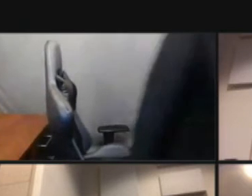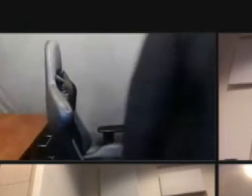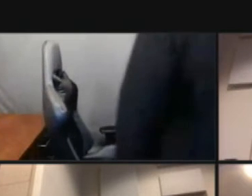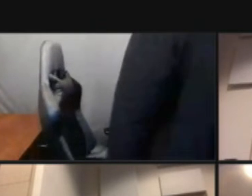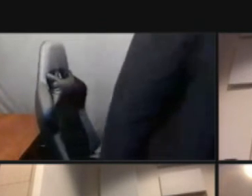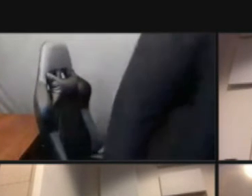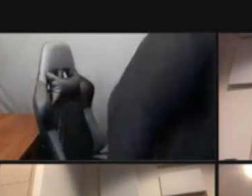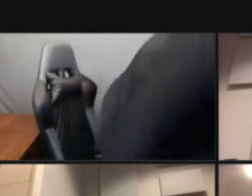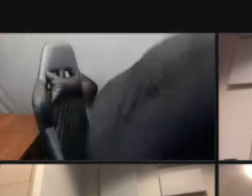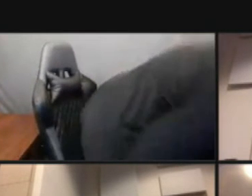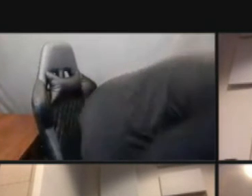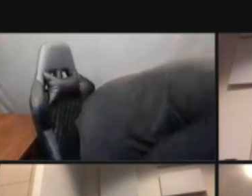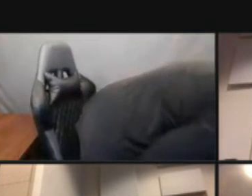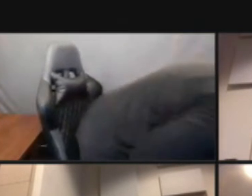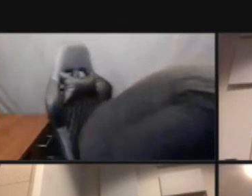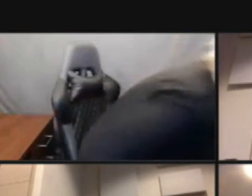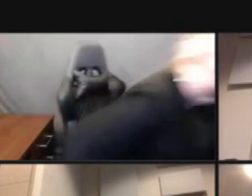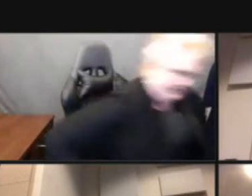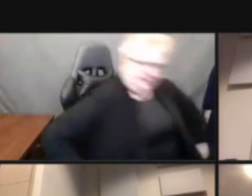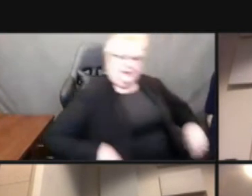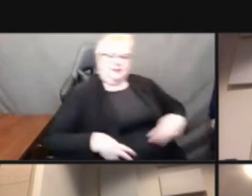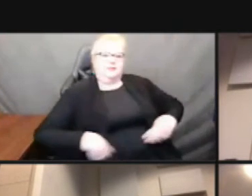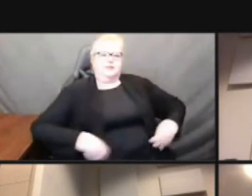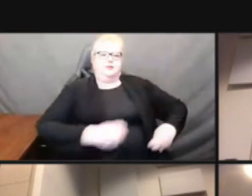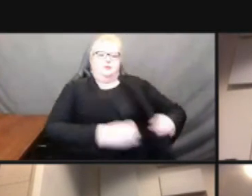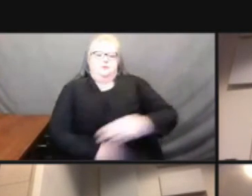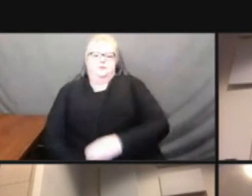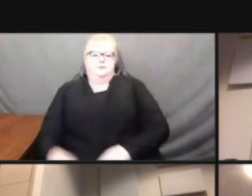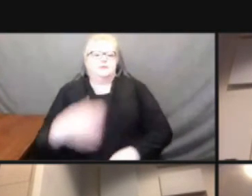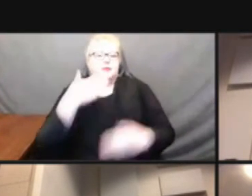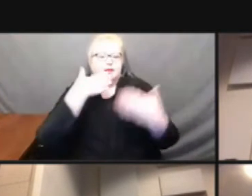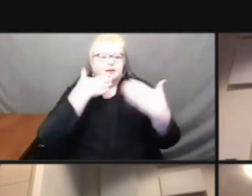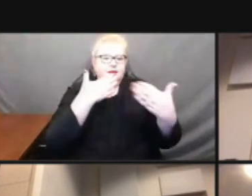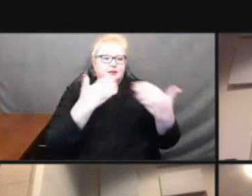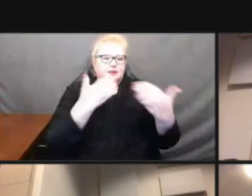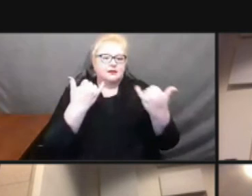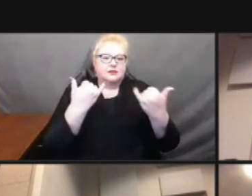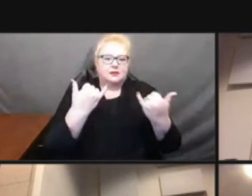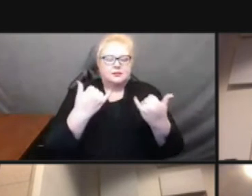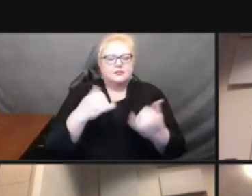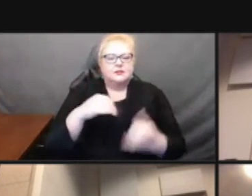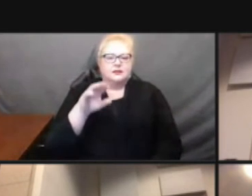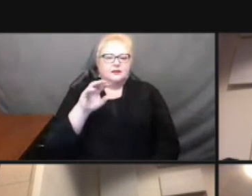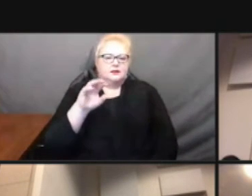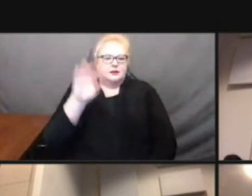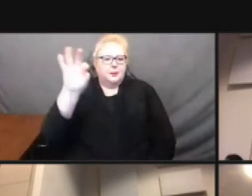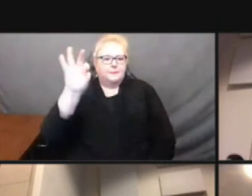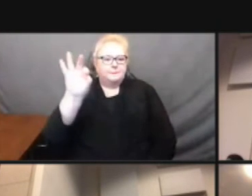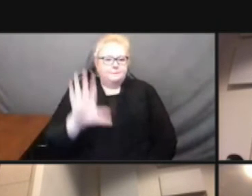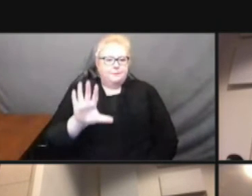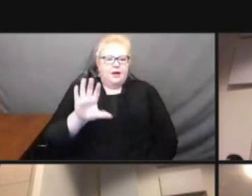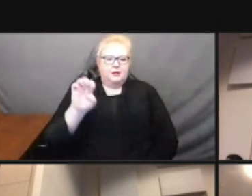Thank you, Mr. Johnson. Mr. C. Dennis Edwards. Pastor C. Dennis Edwards.